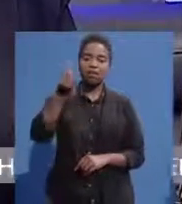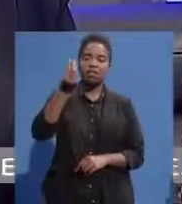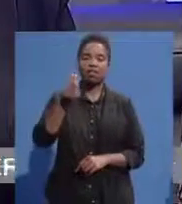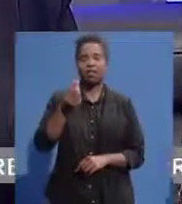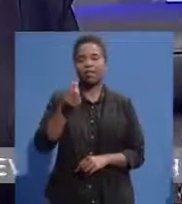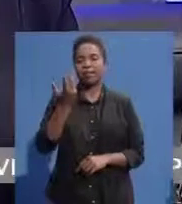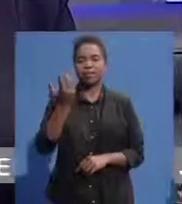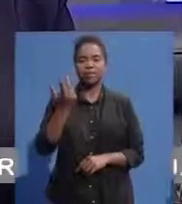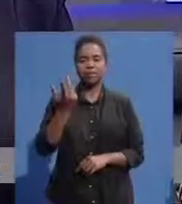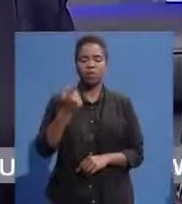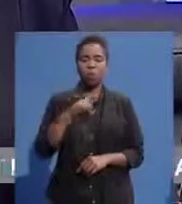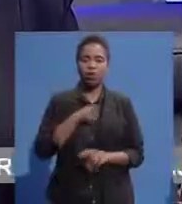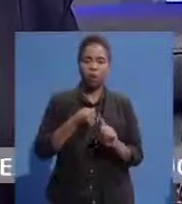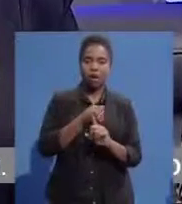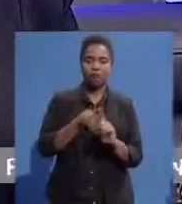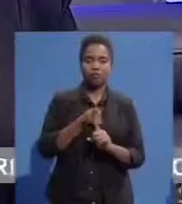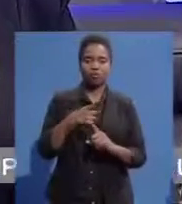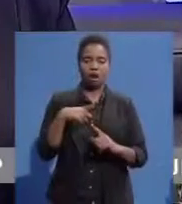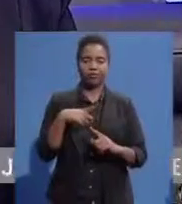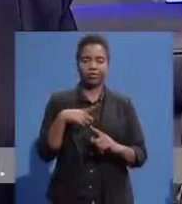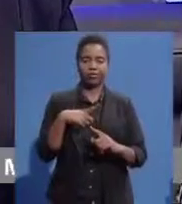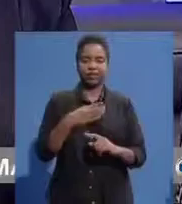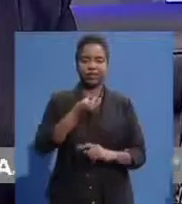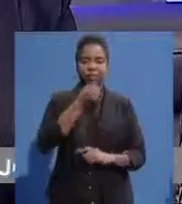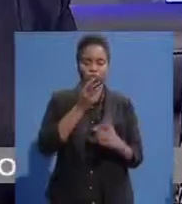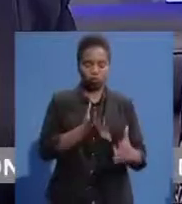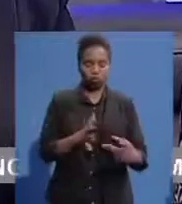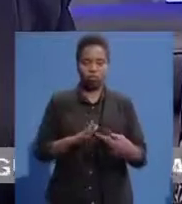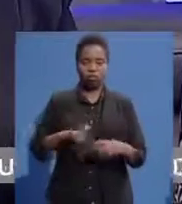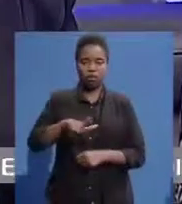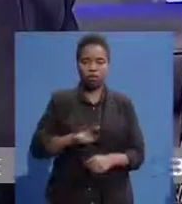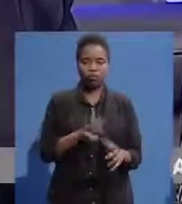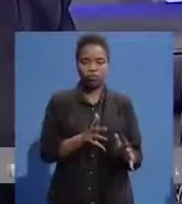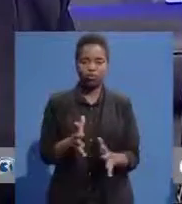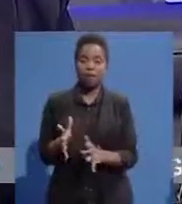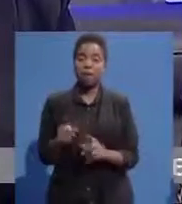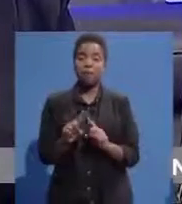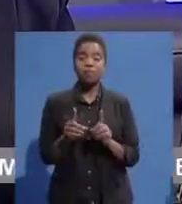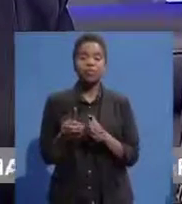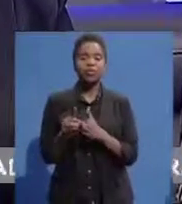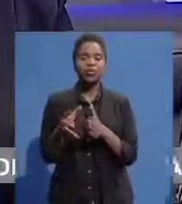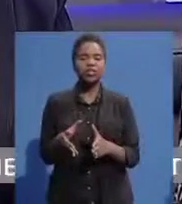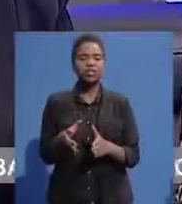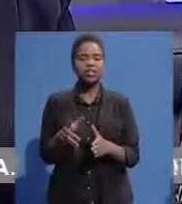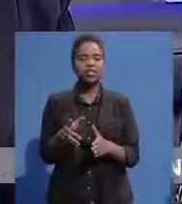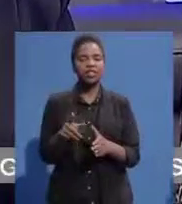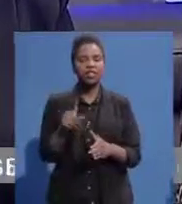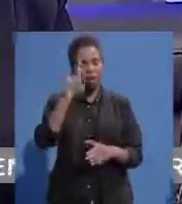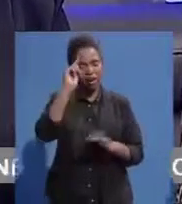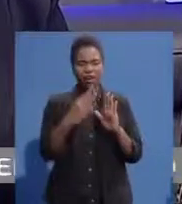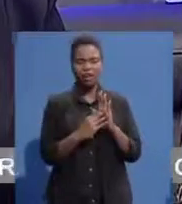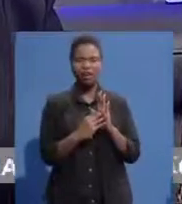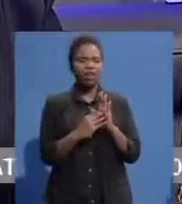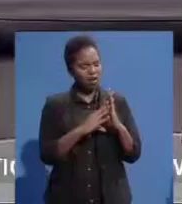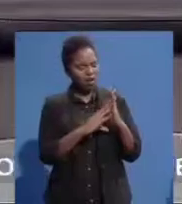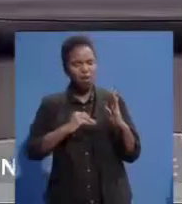reticent and used to following what the decree of the land was, but even the students themselves. So what example did this set for these